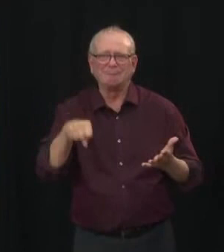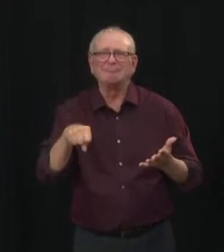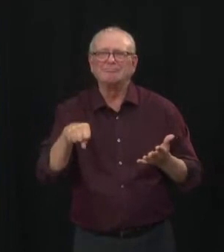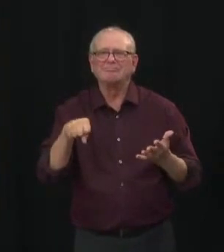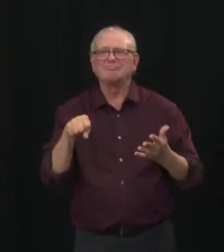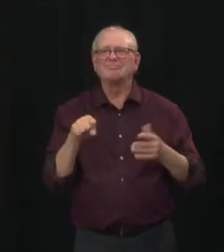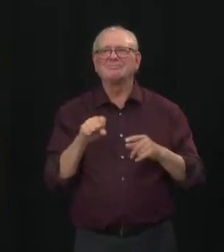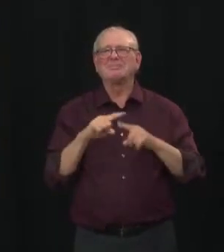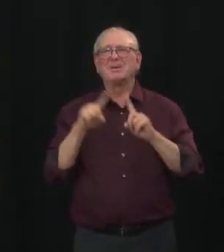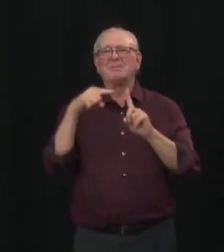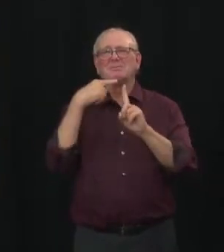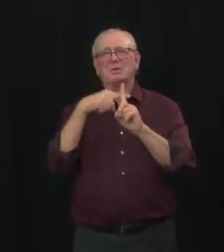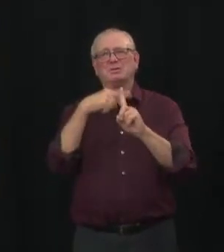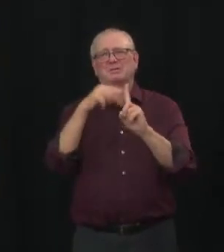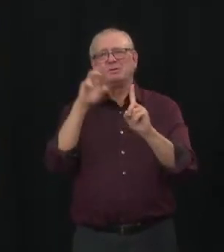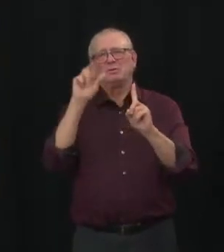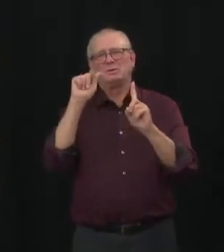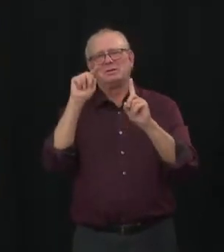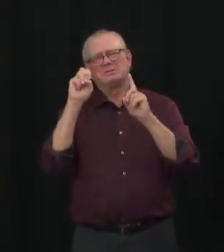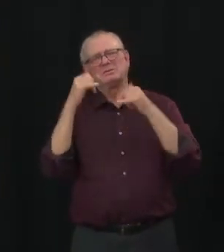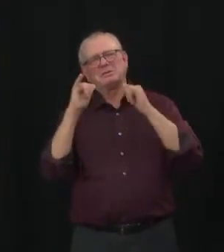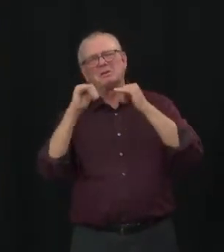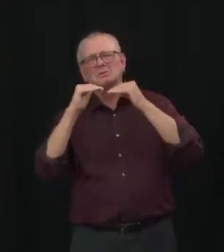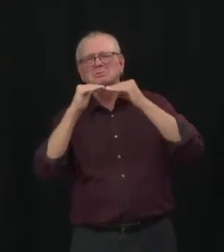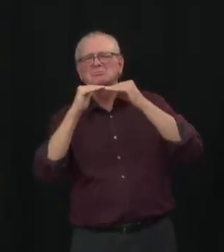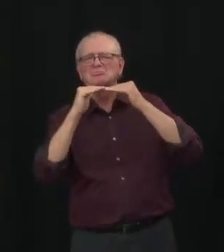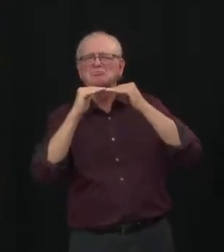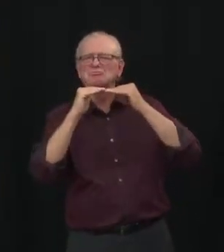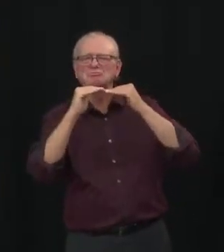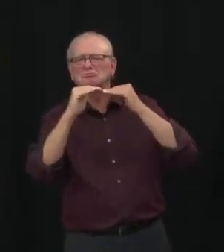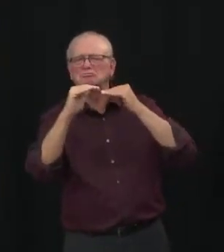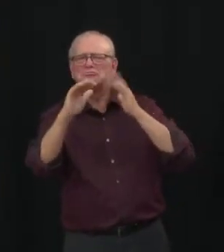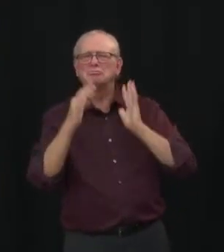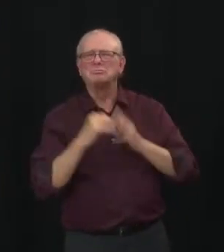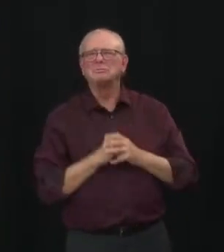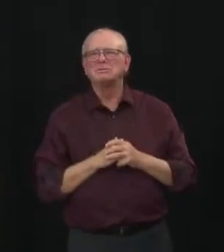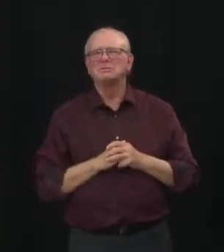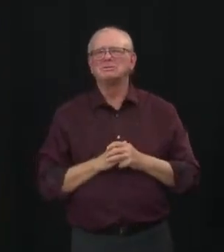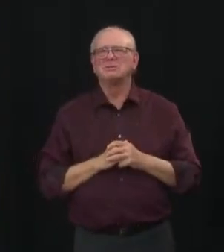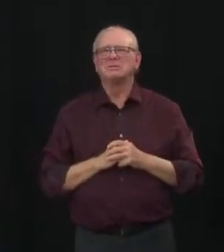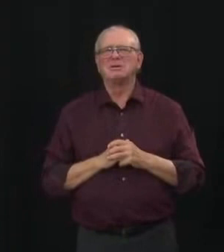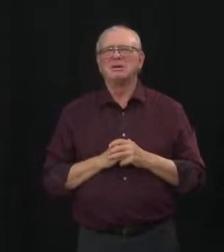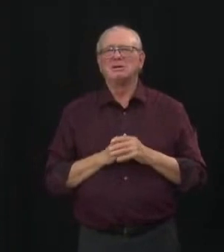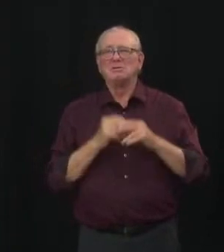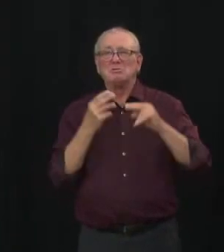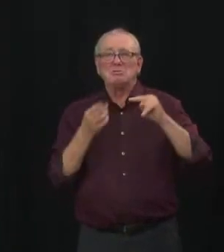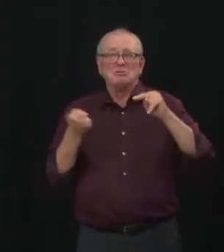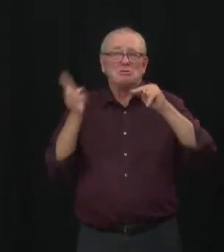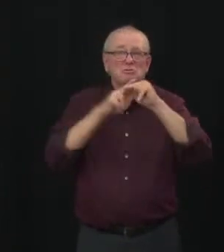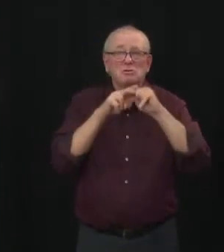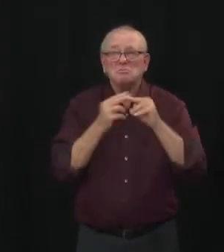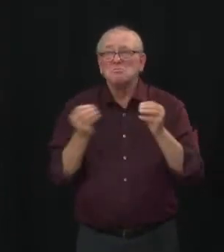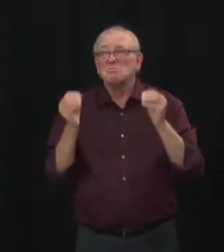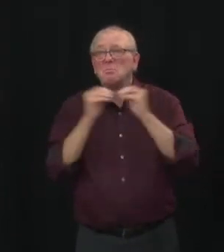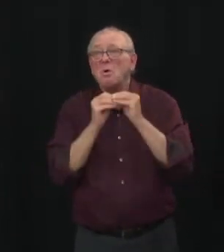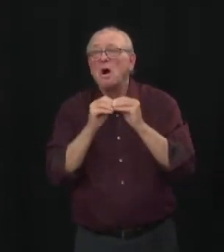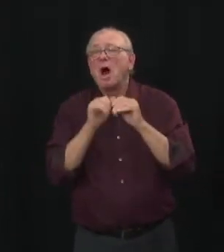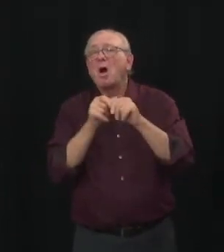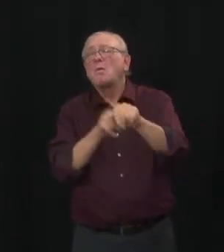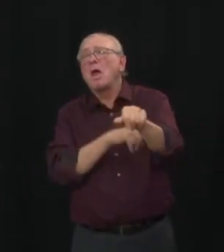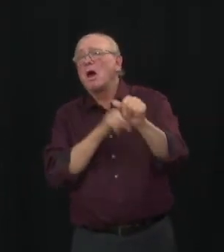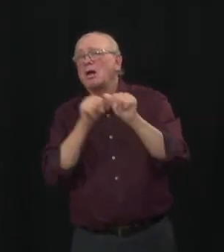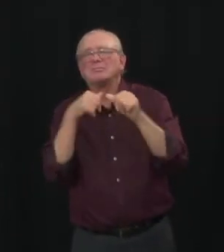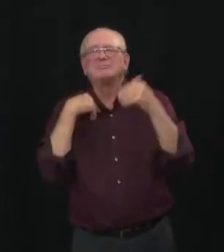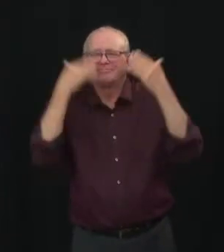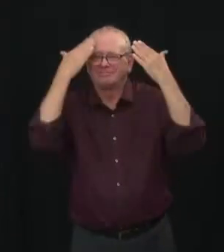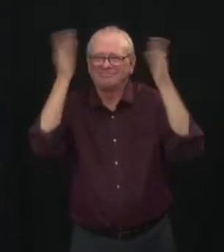again, the magnitude of this rise, how long it will last, those are questions we don't know the answers to yet. And then whatever we term